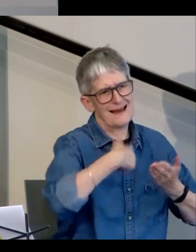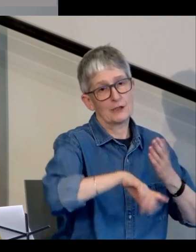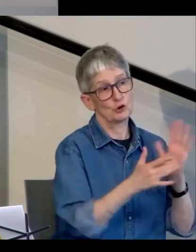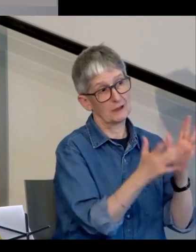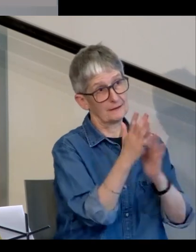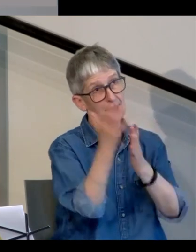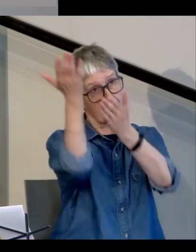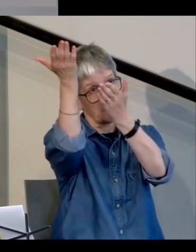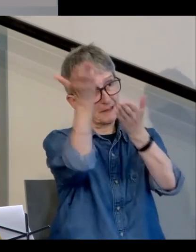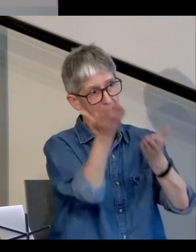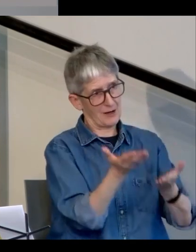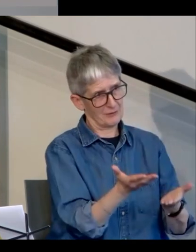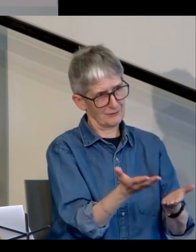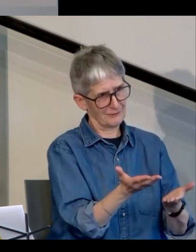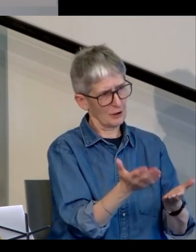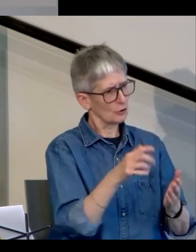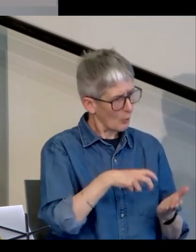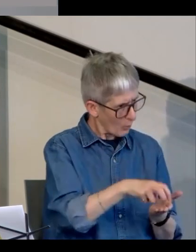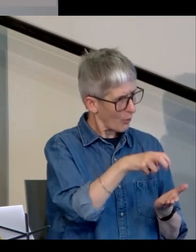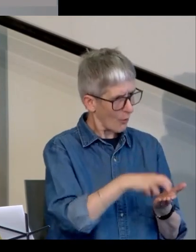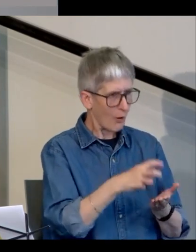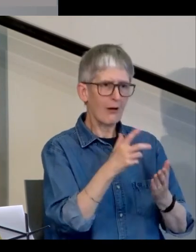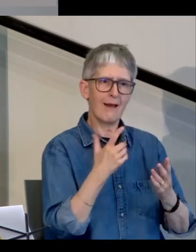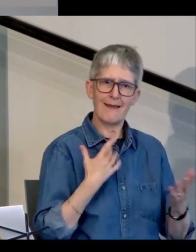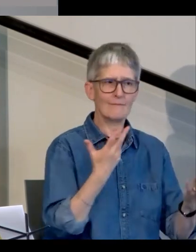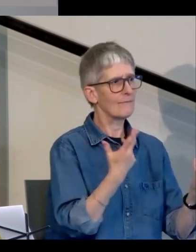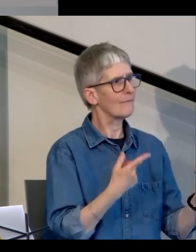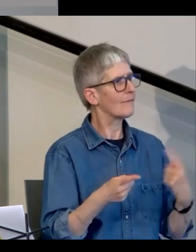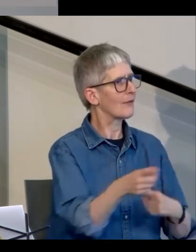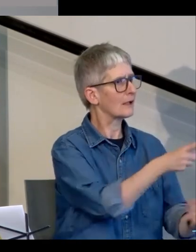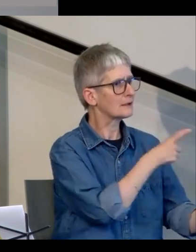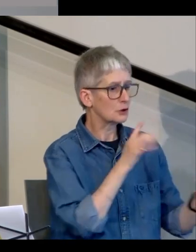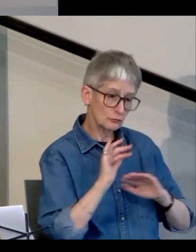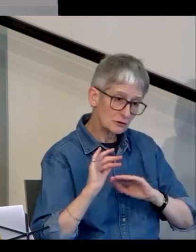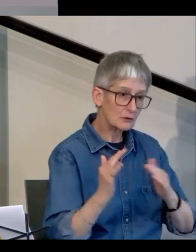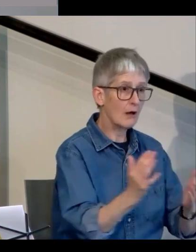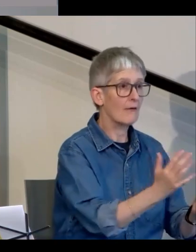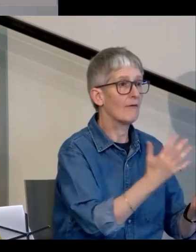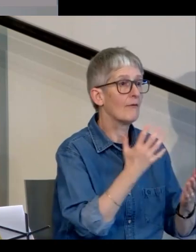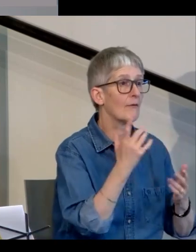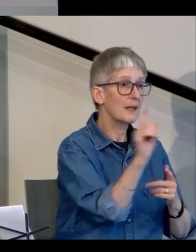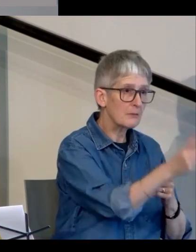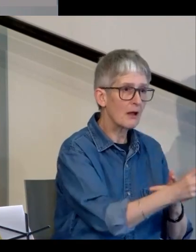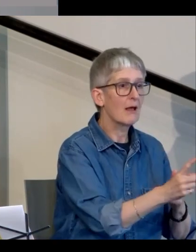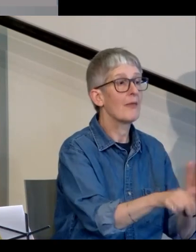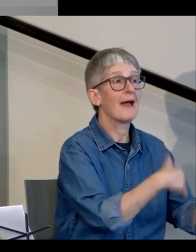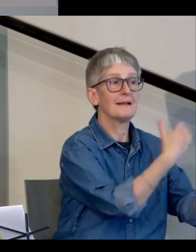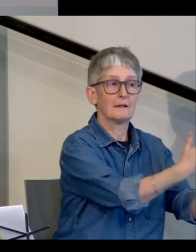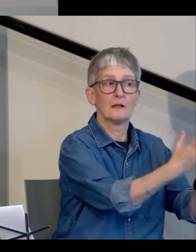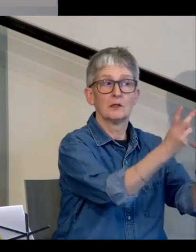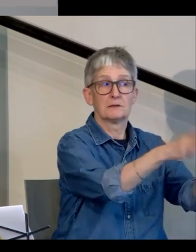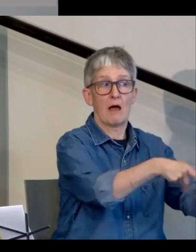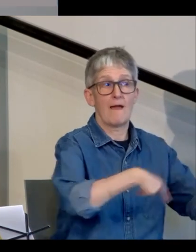came down to earth to walk and live among people, to serve people, and ultimately to die for